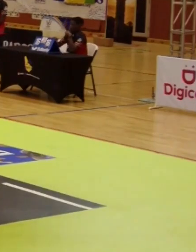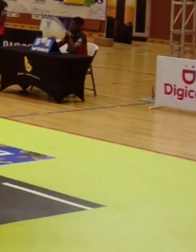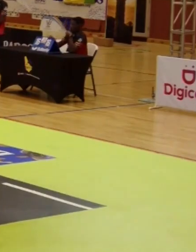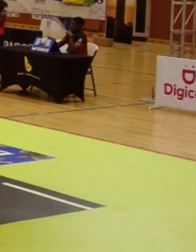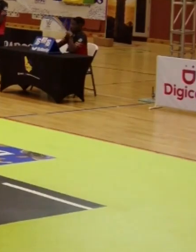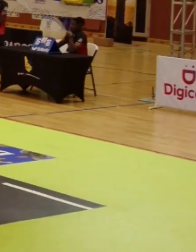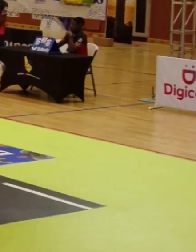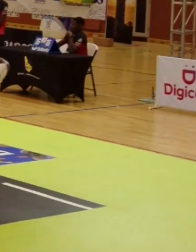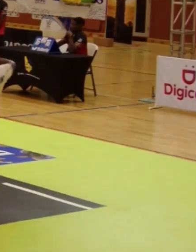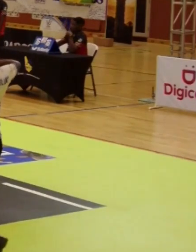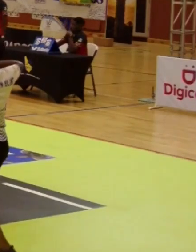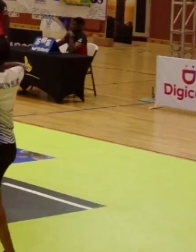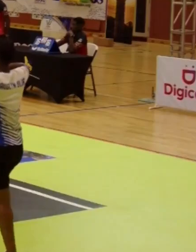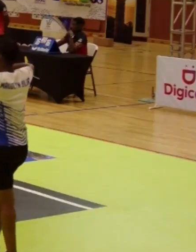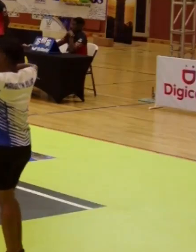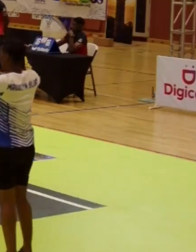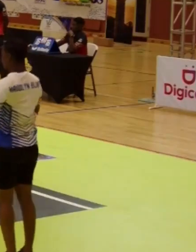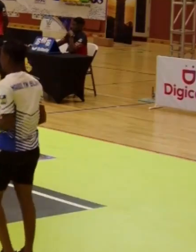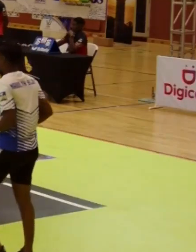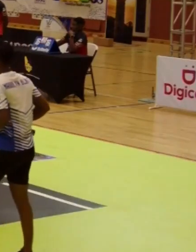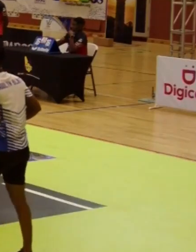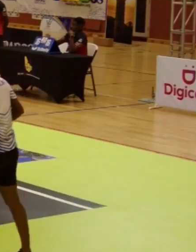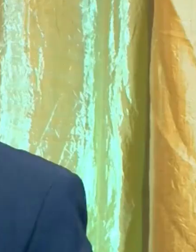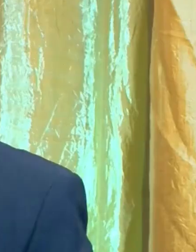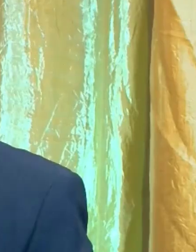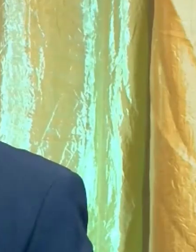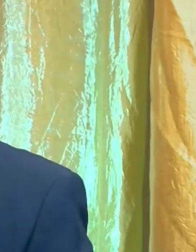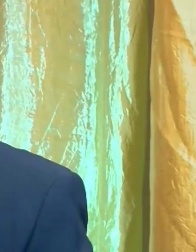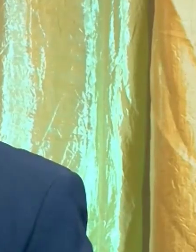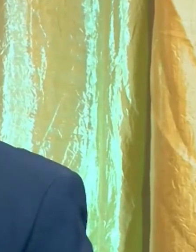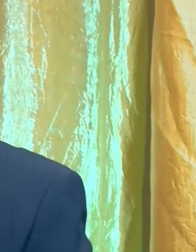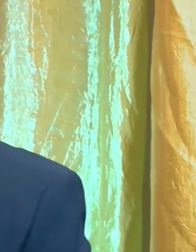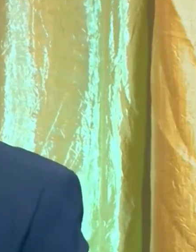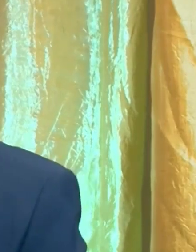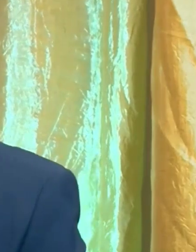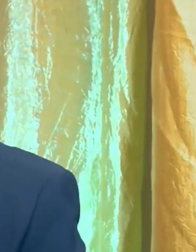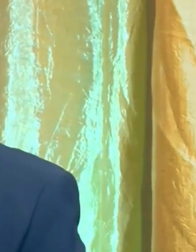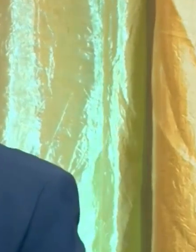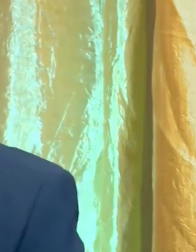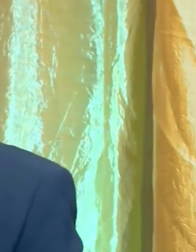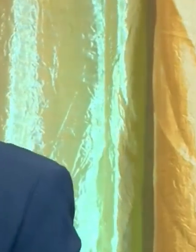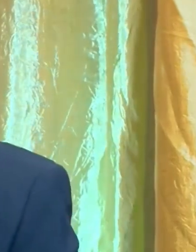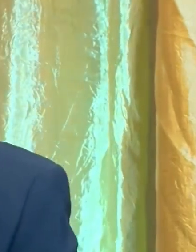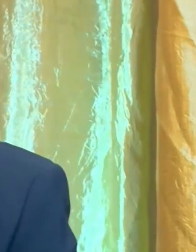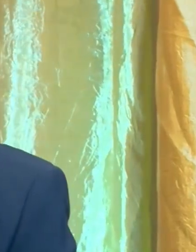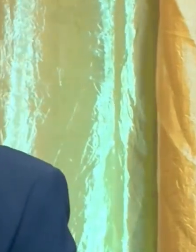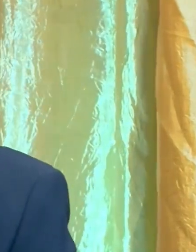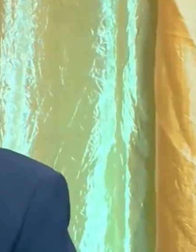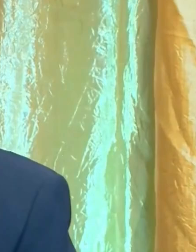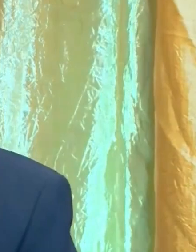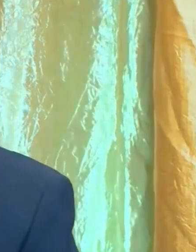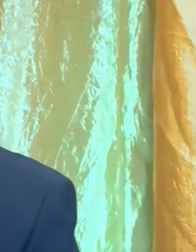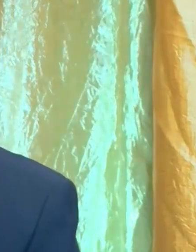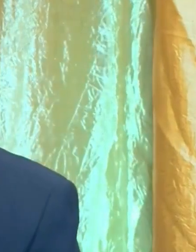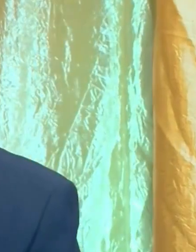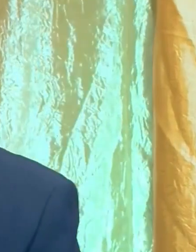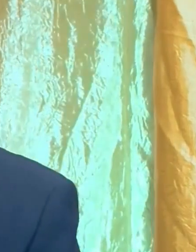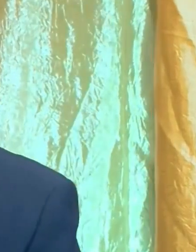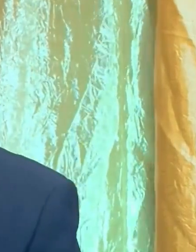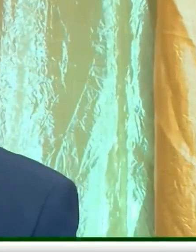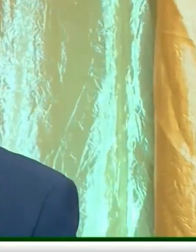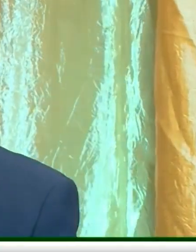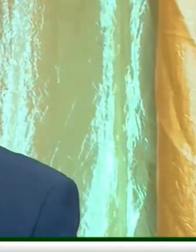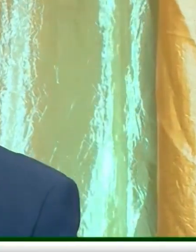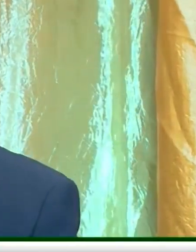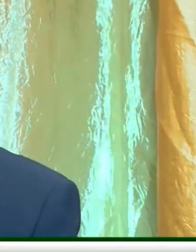called Courtside. The new enhancements will move road tennis and other sports into the modern era. And I'm hoping that other